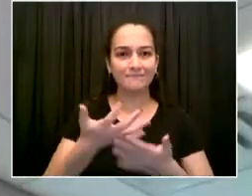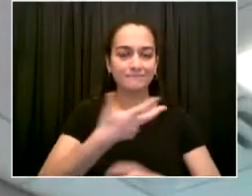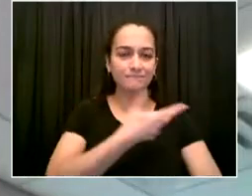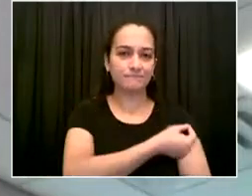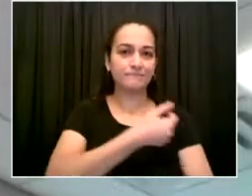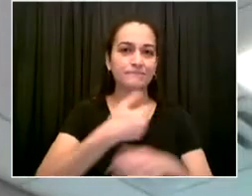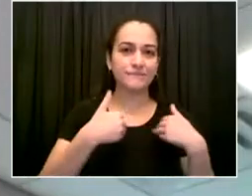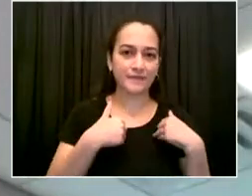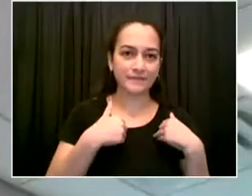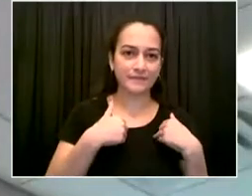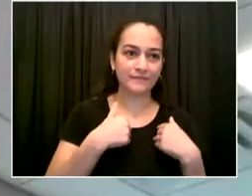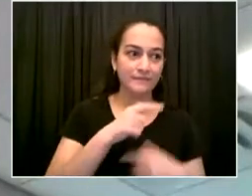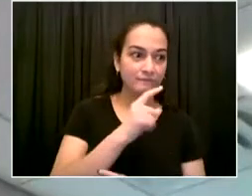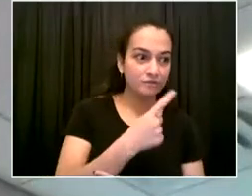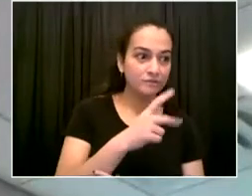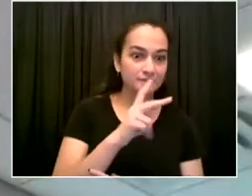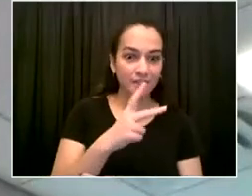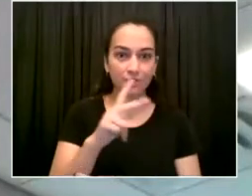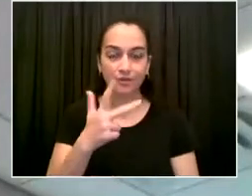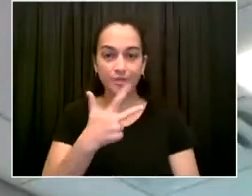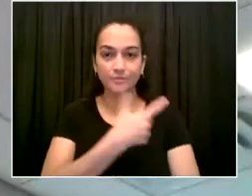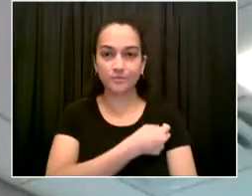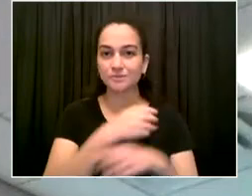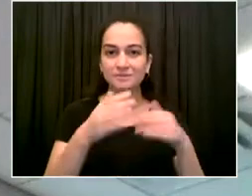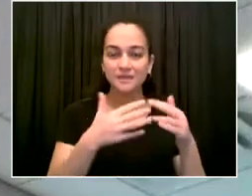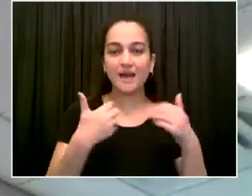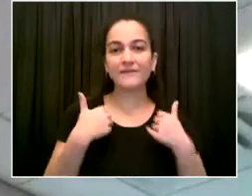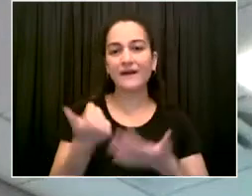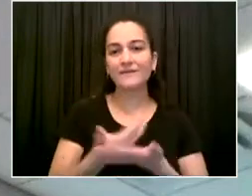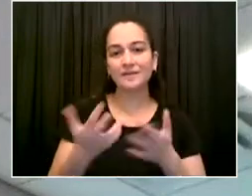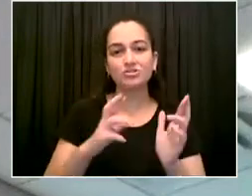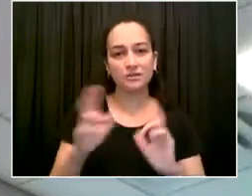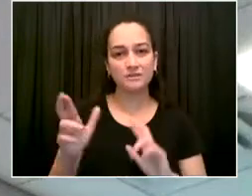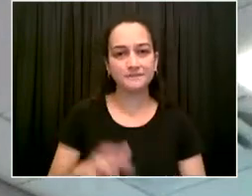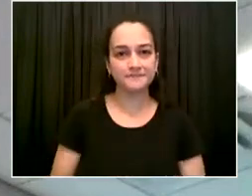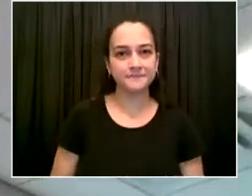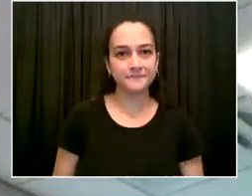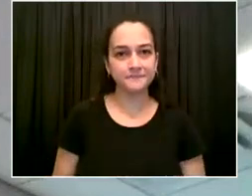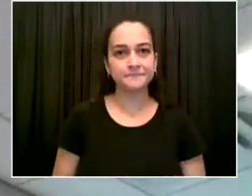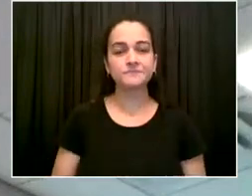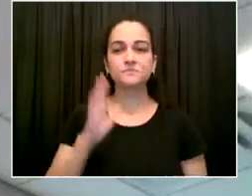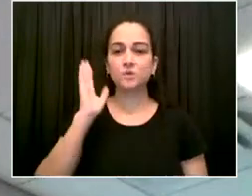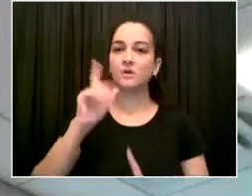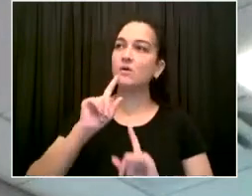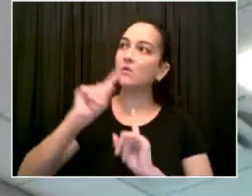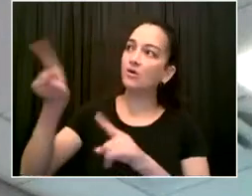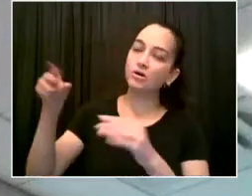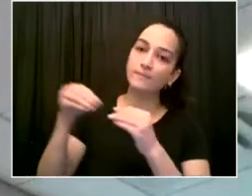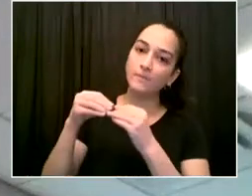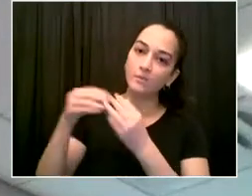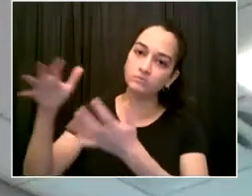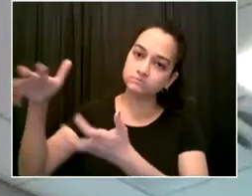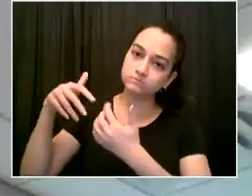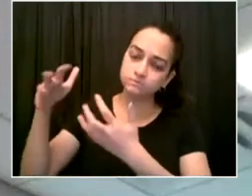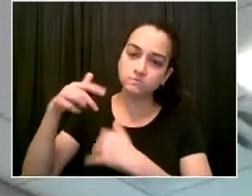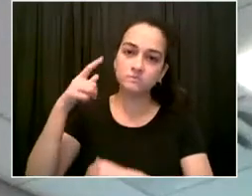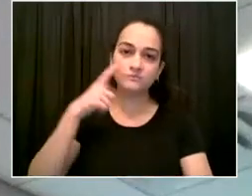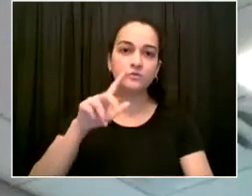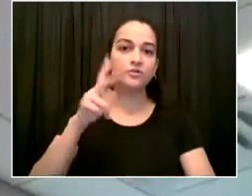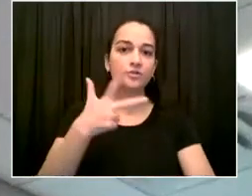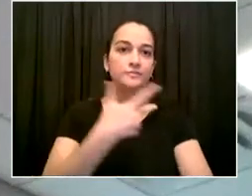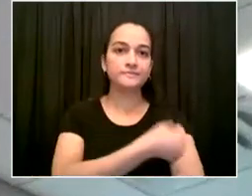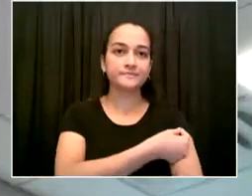20th. I really do want to emphasize something the mayor said, which is really important, though, which is that we've learned a lot in terms of the vaccine effort. We have